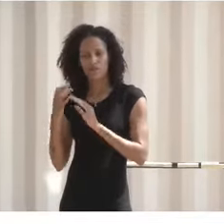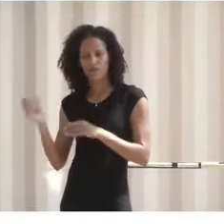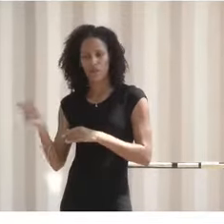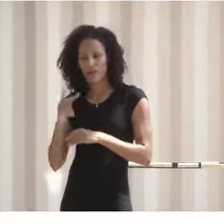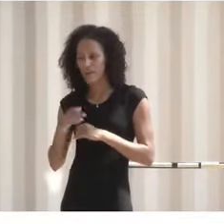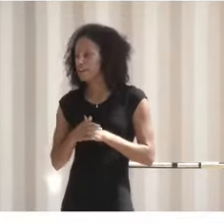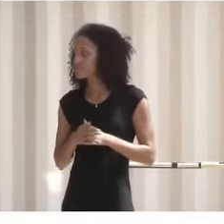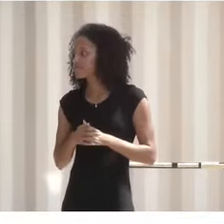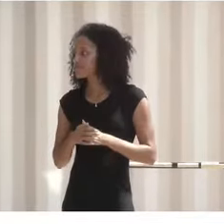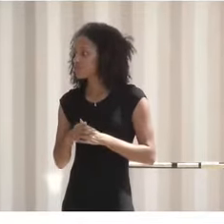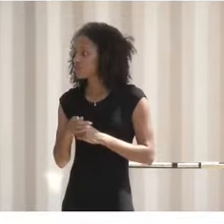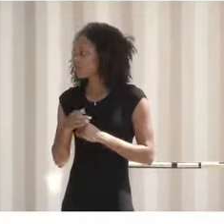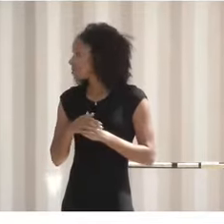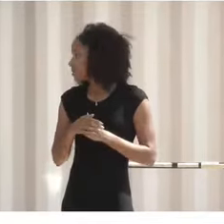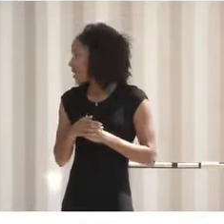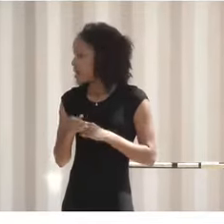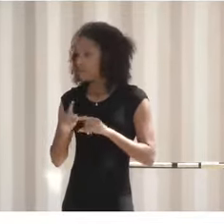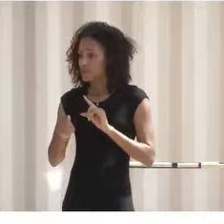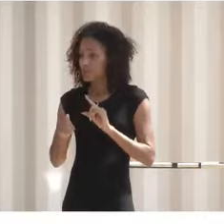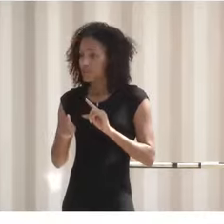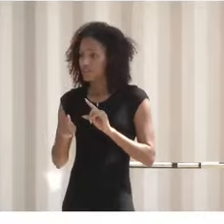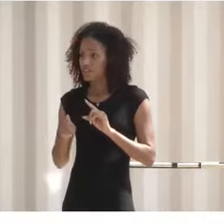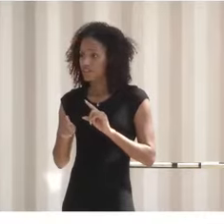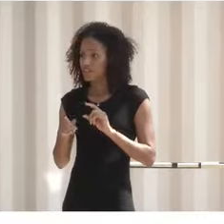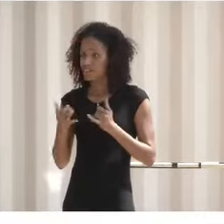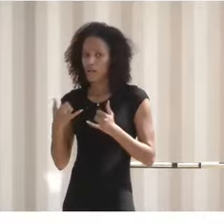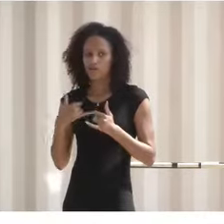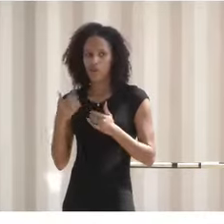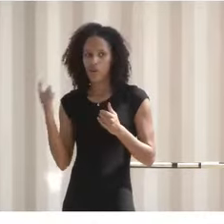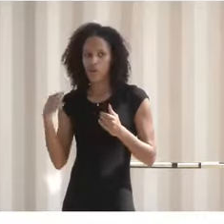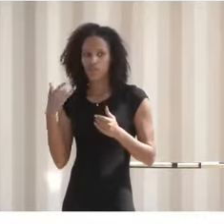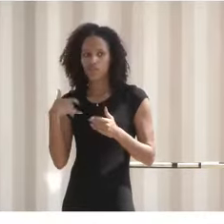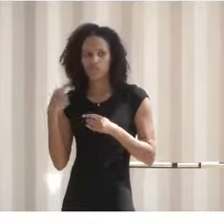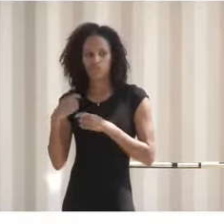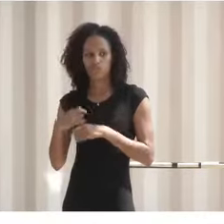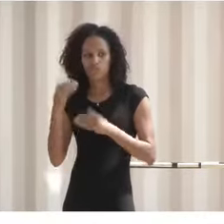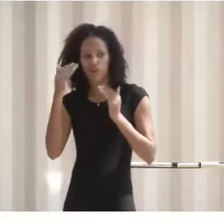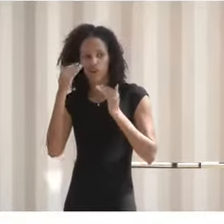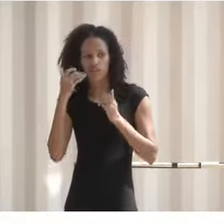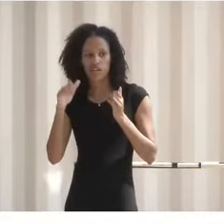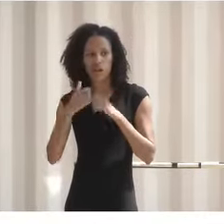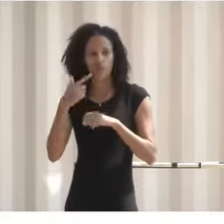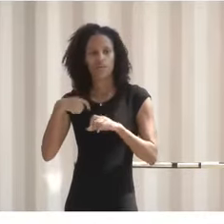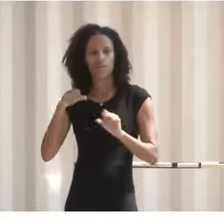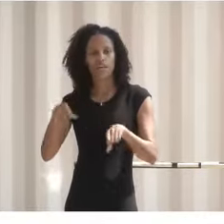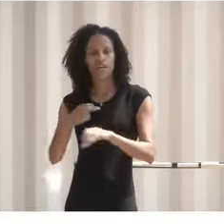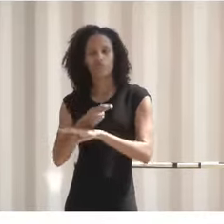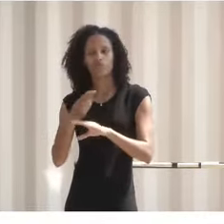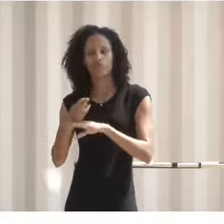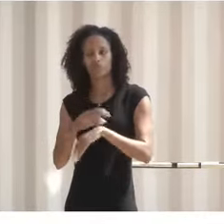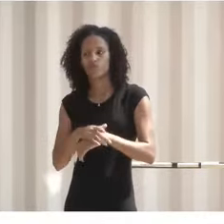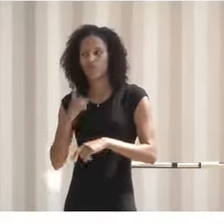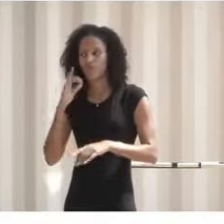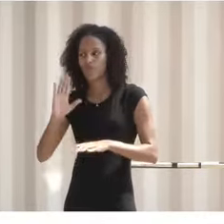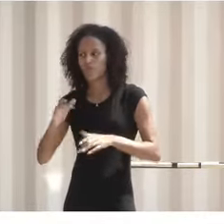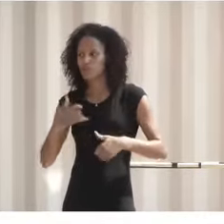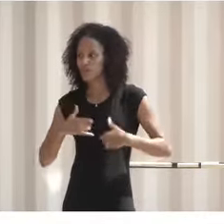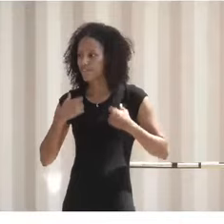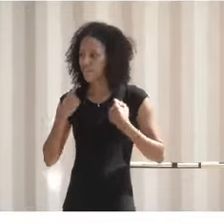the only thing they can fall back to is those traditional knowledge and how they utilize the land for their own survival